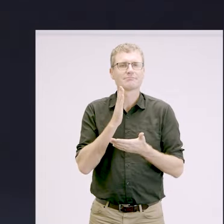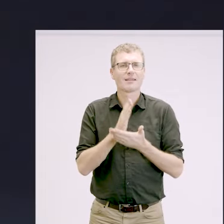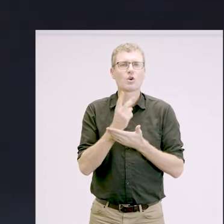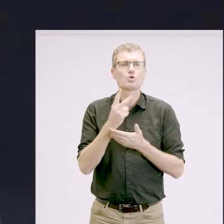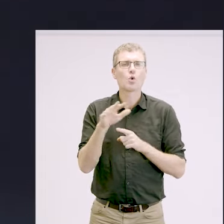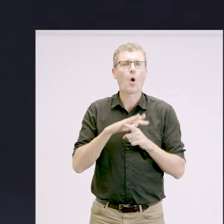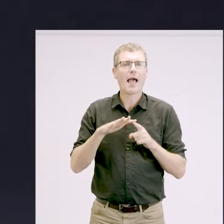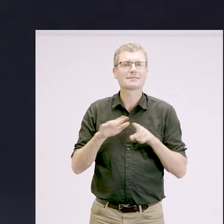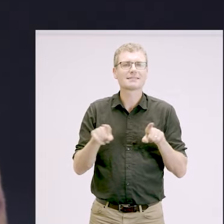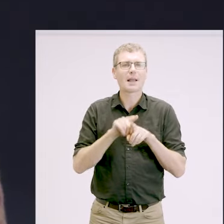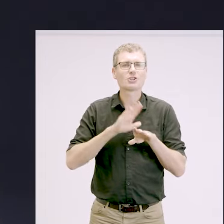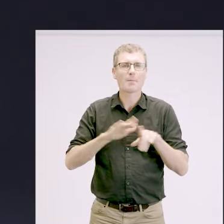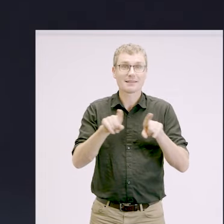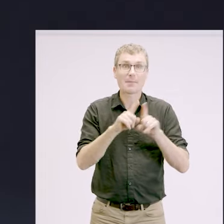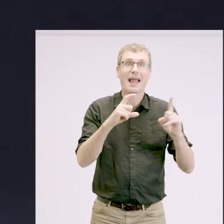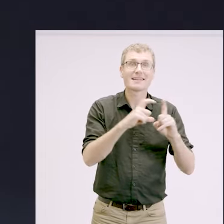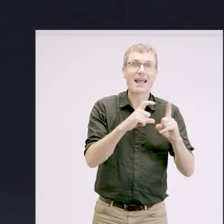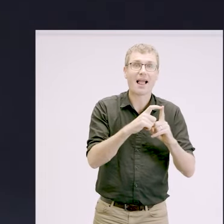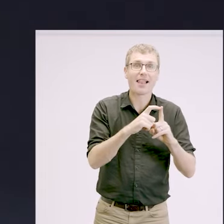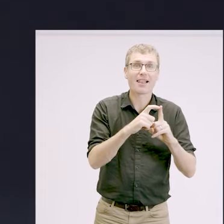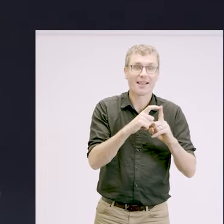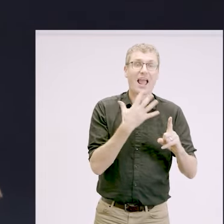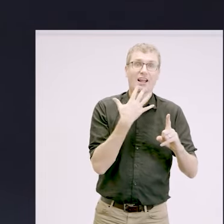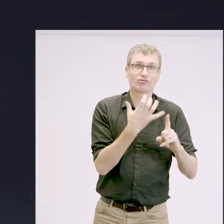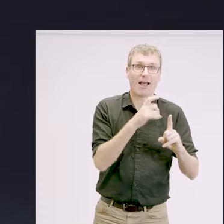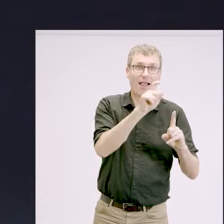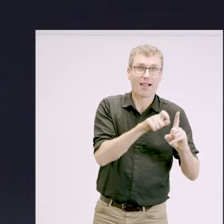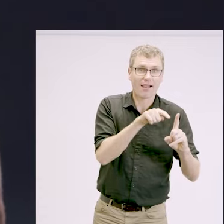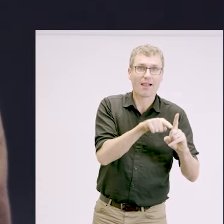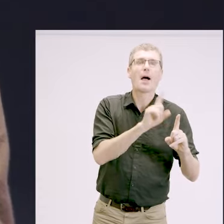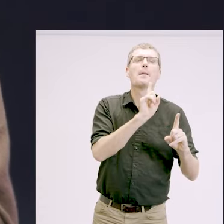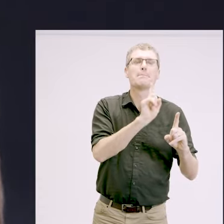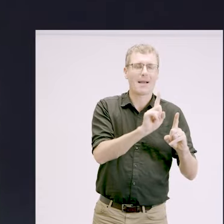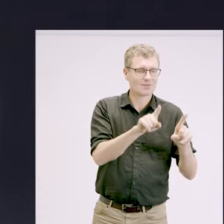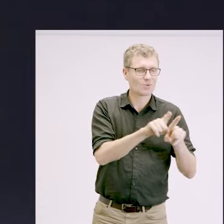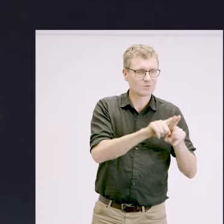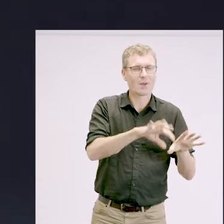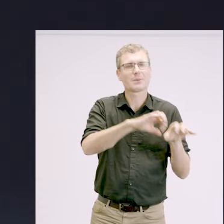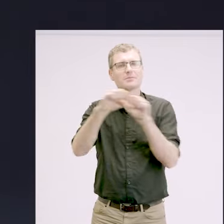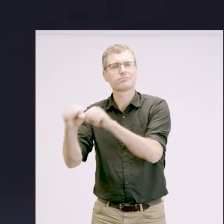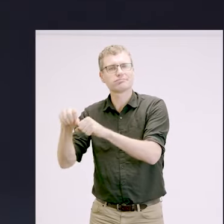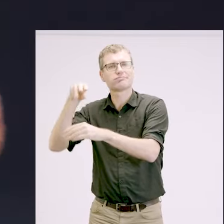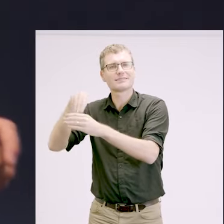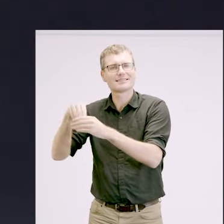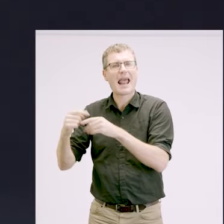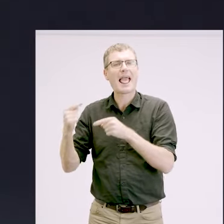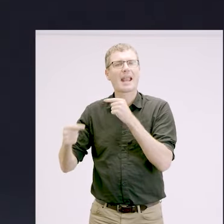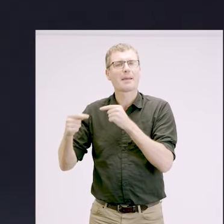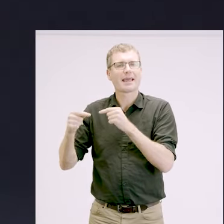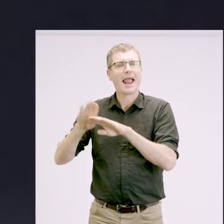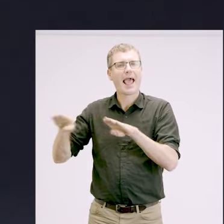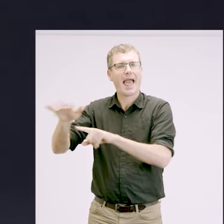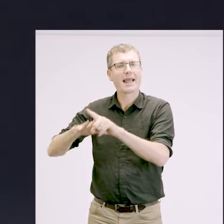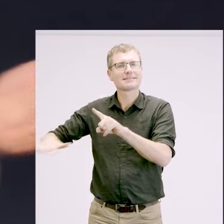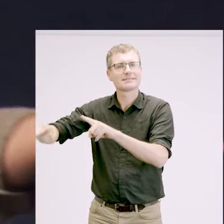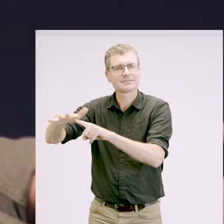and Belteshazzar, which doesn't exactly roll off the tongue. So sometimes you have to reckon with that. You speak two languages.